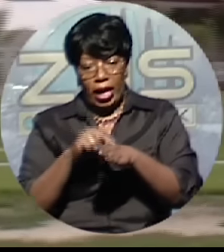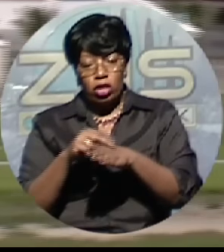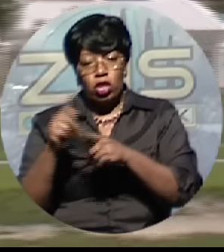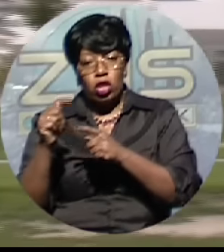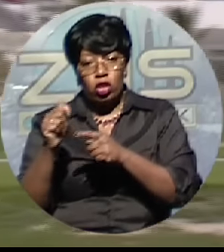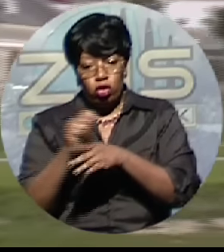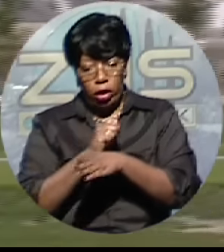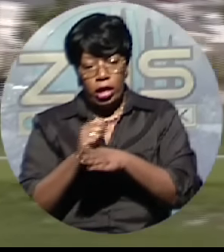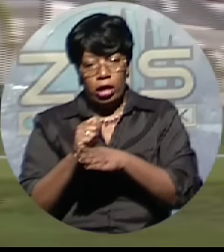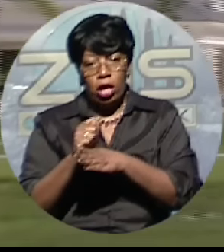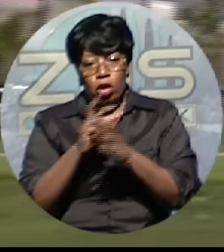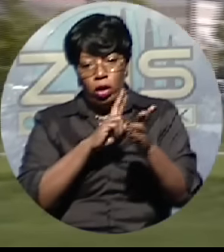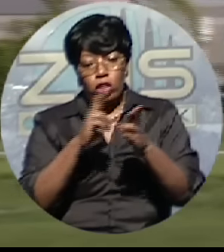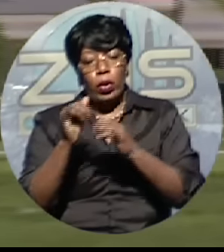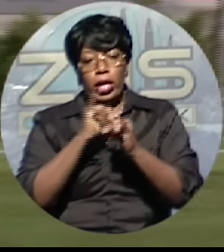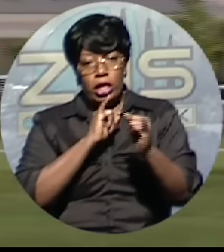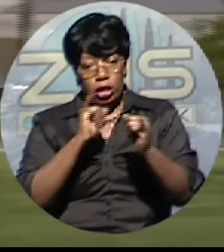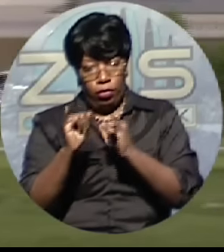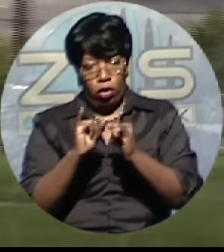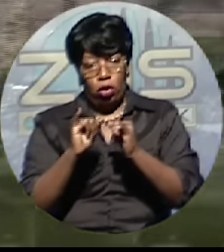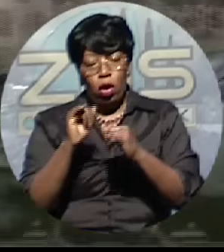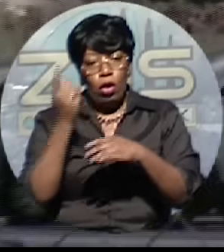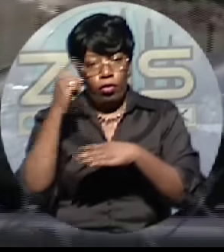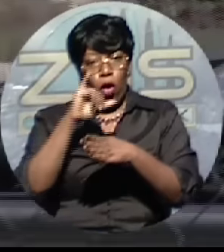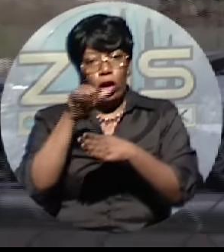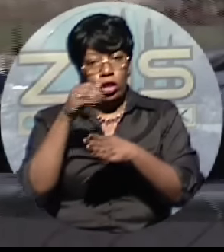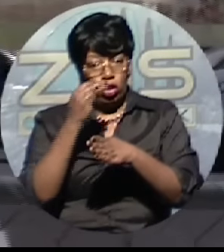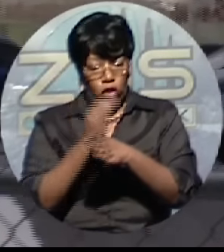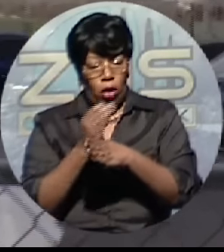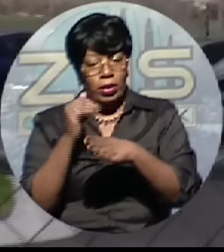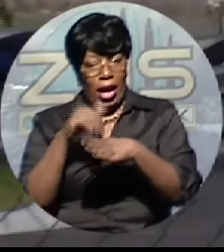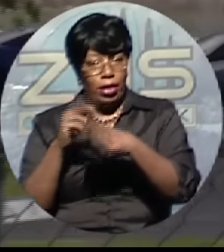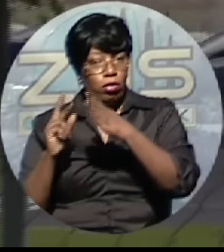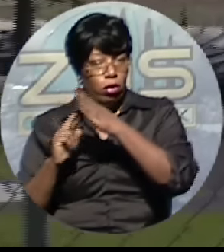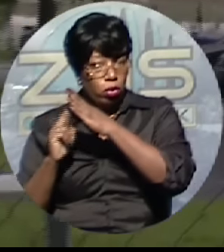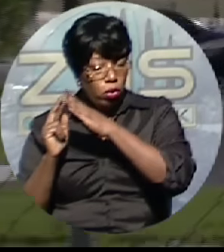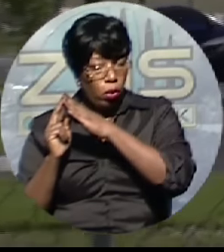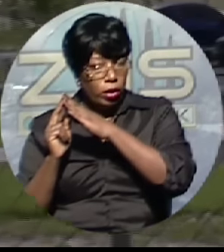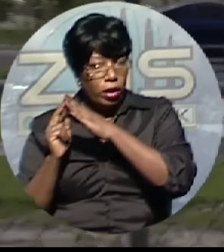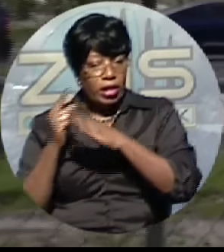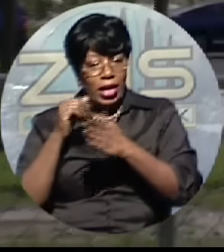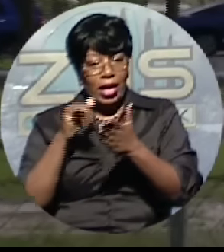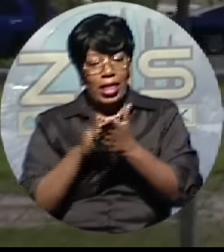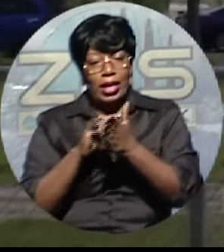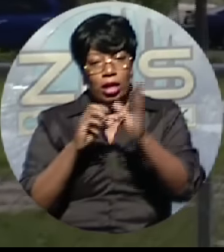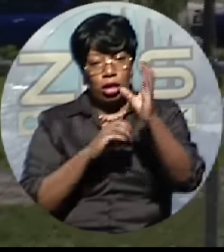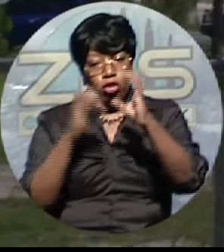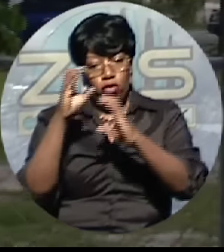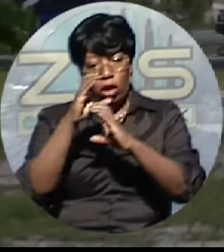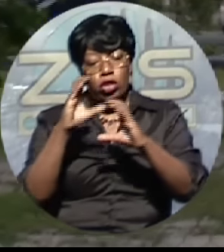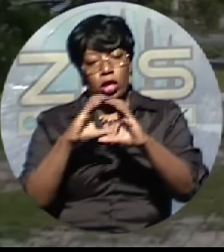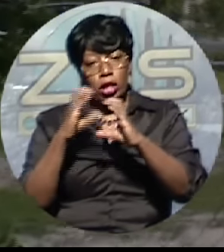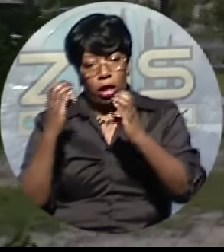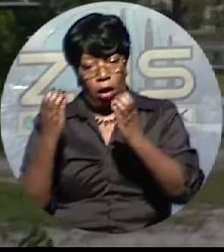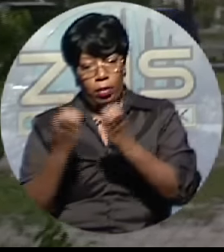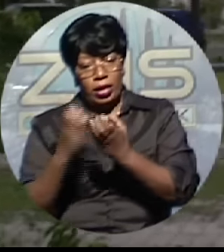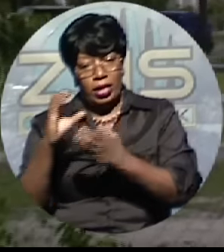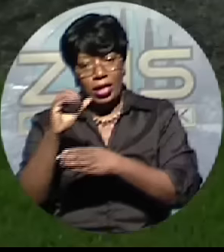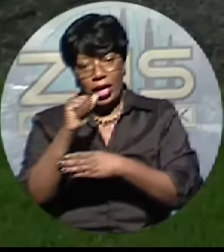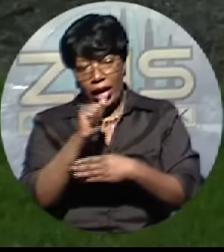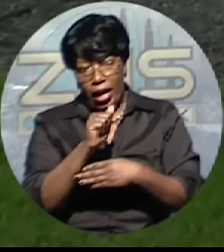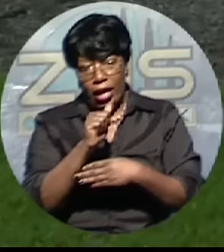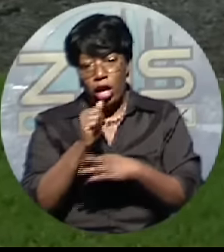being interviewed for possible positions at the Bahamian Riviera. In a statement, she says the construction company, CCA, is